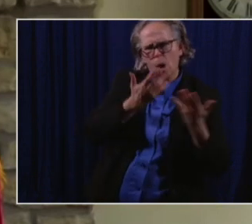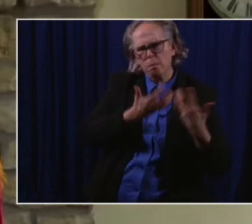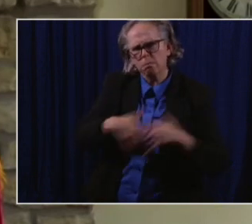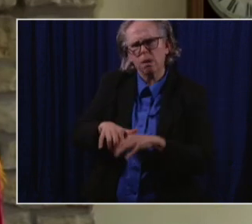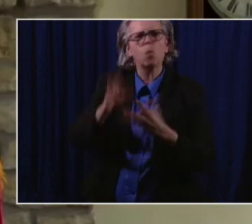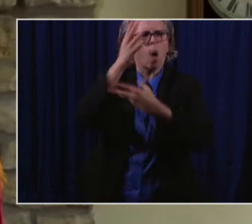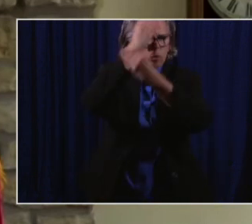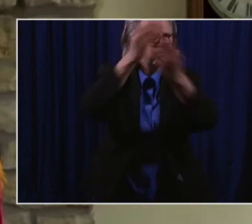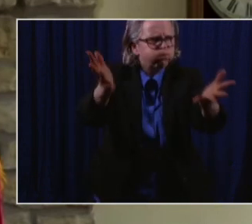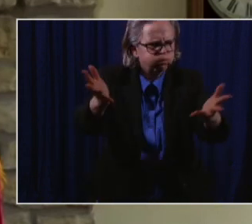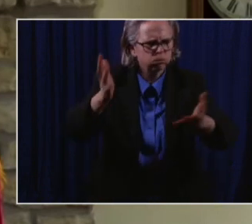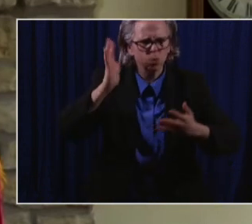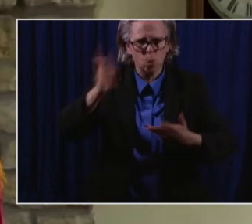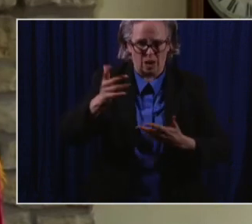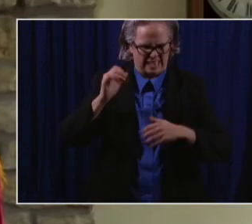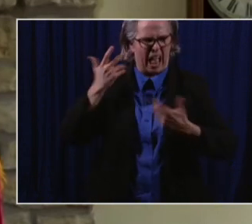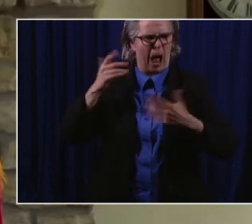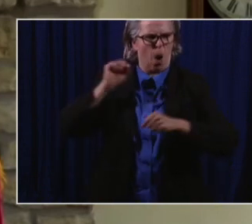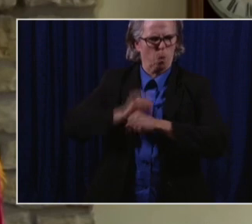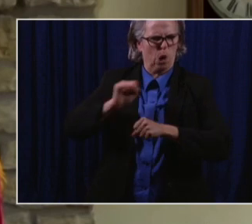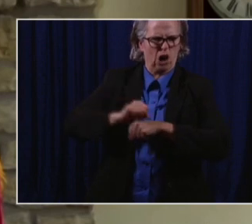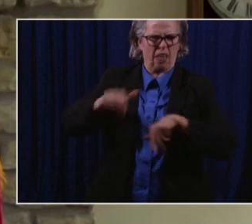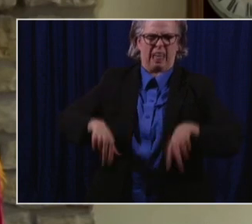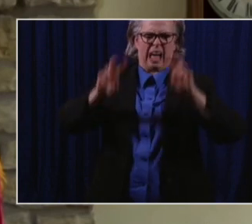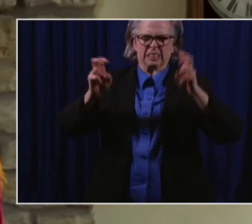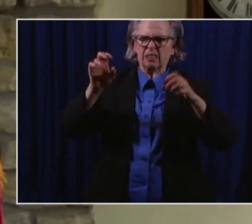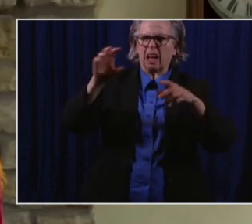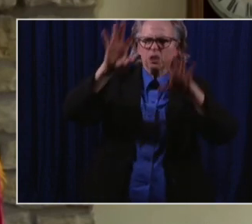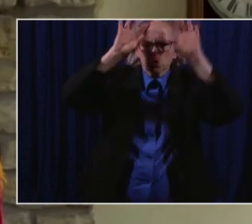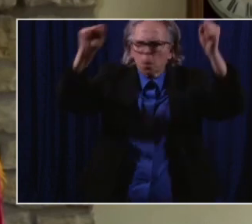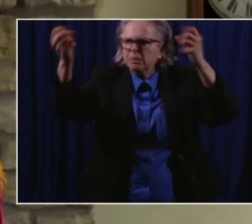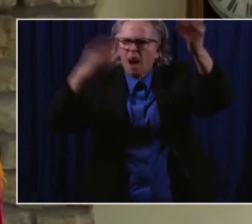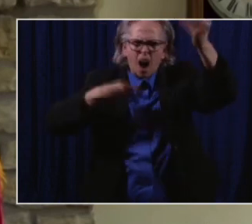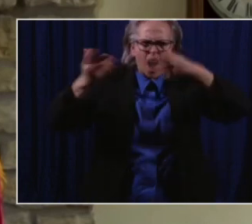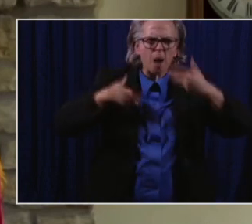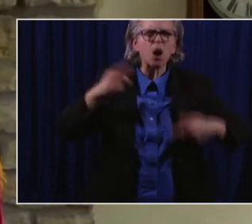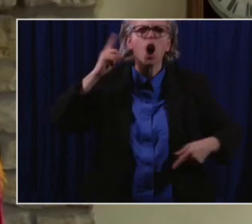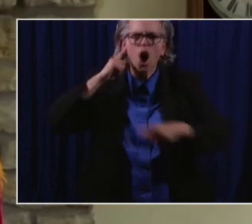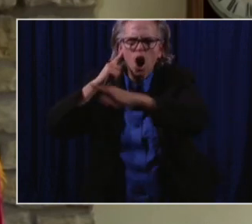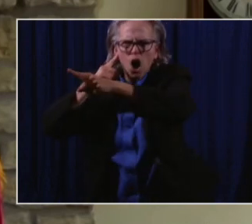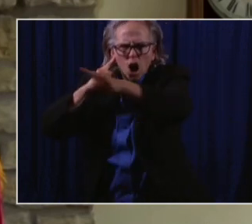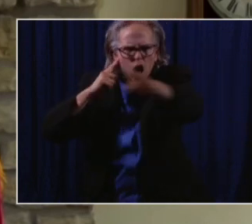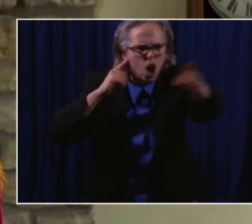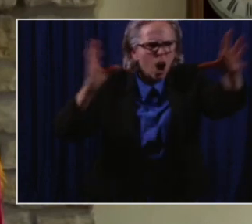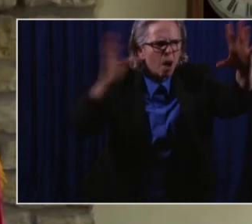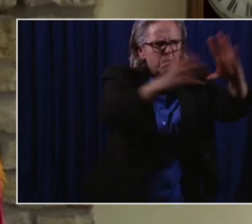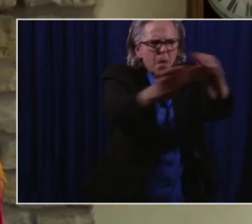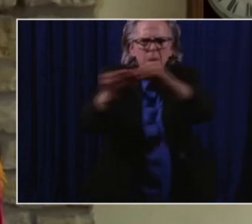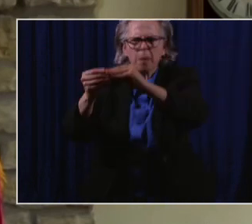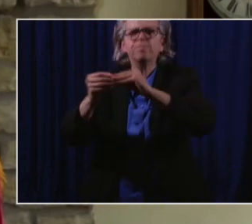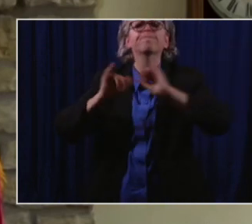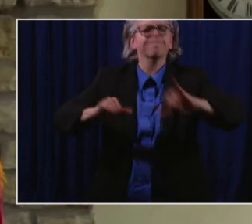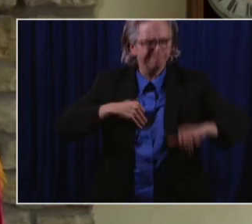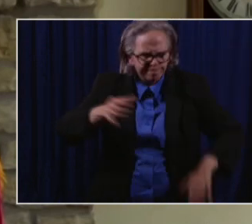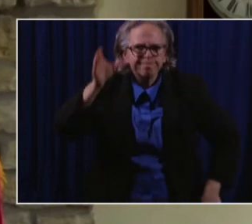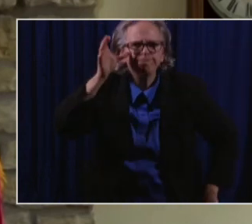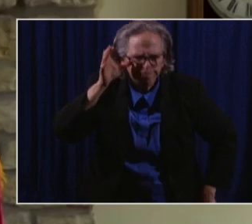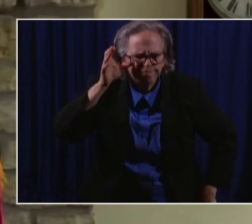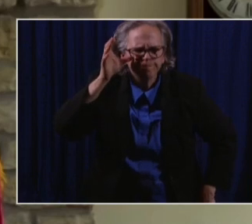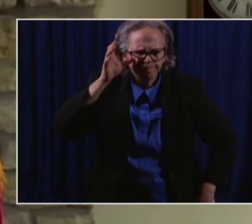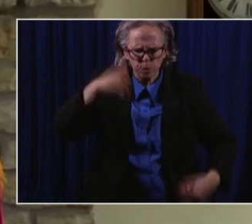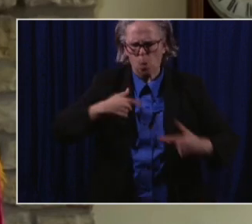are working on this. Frankly, we've seen a lot of gut-wrenching things and things that just, as a